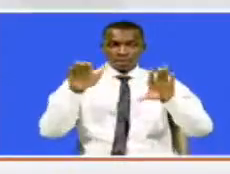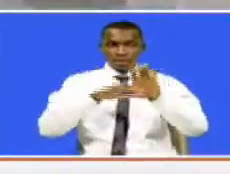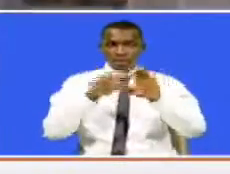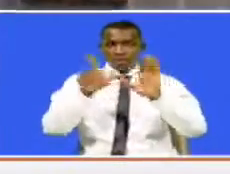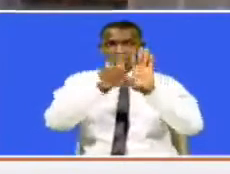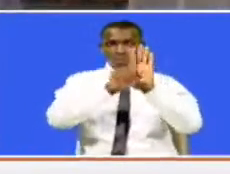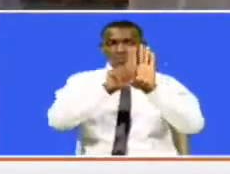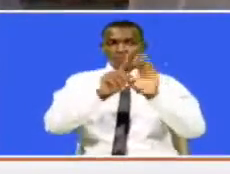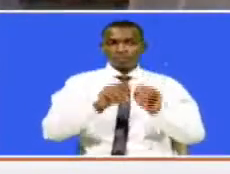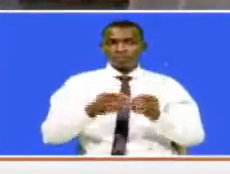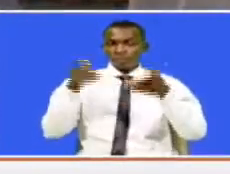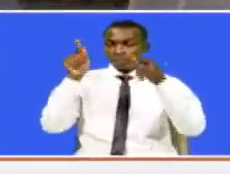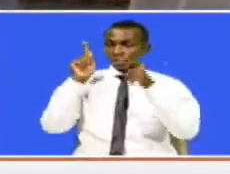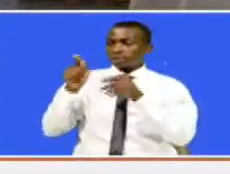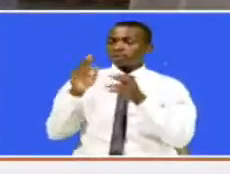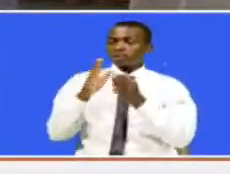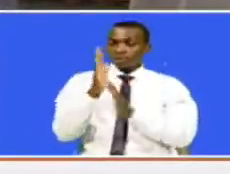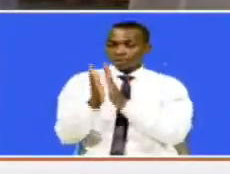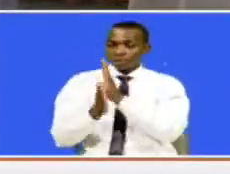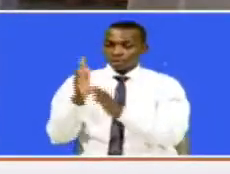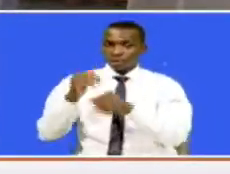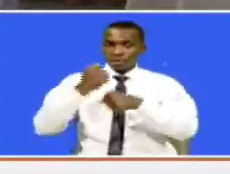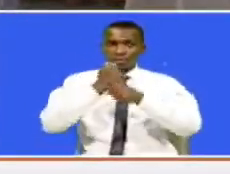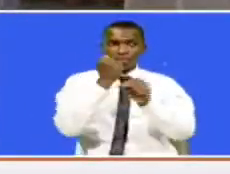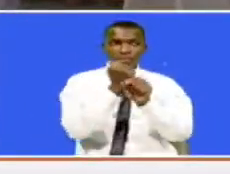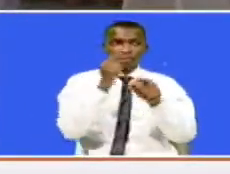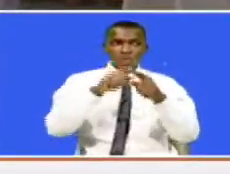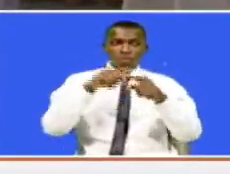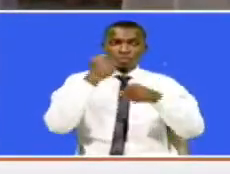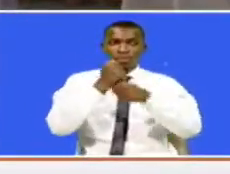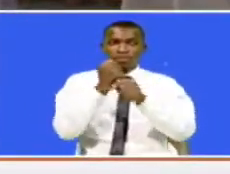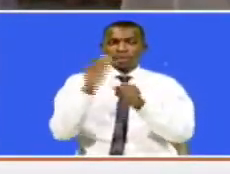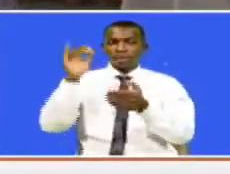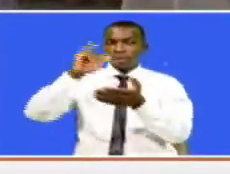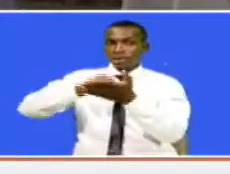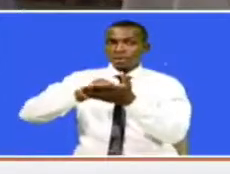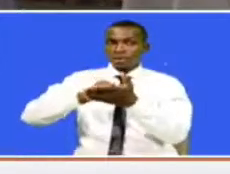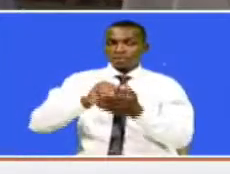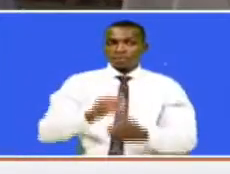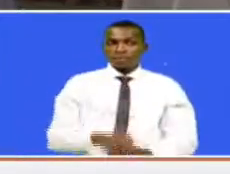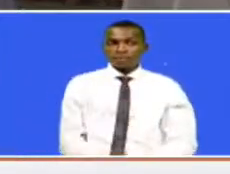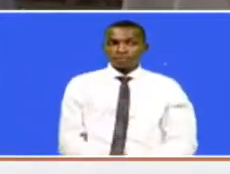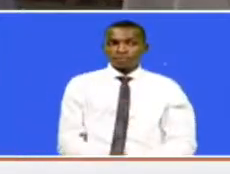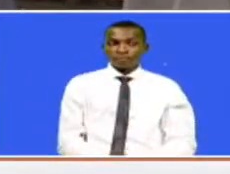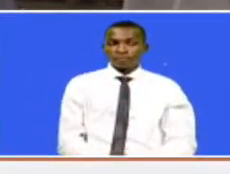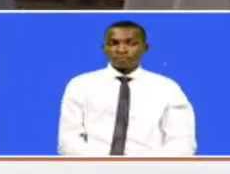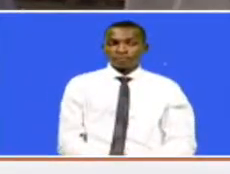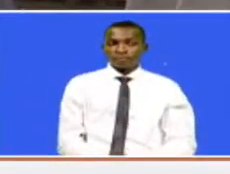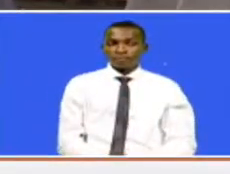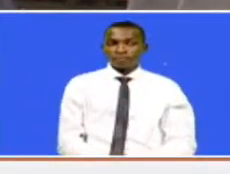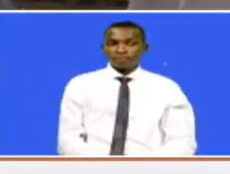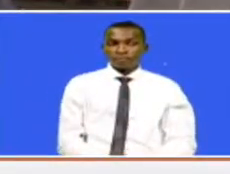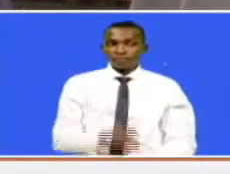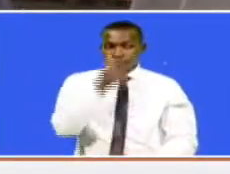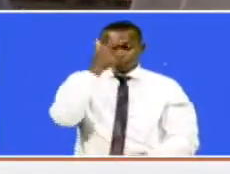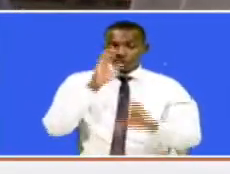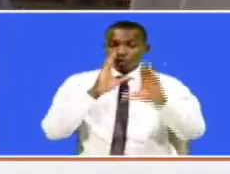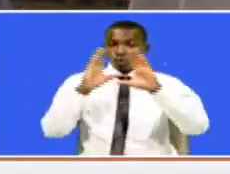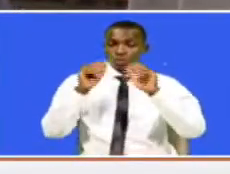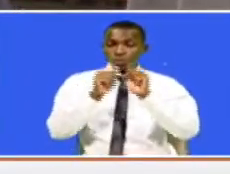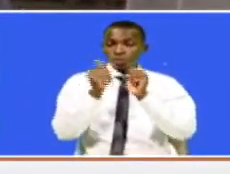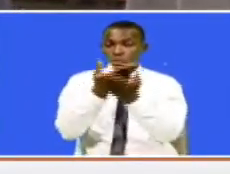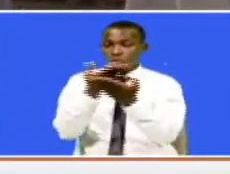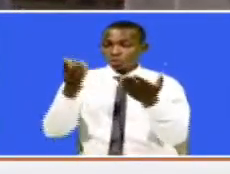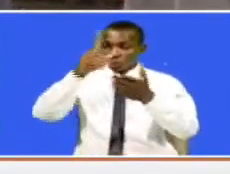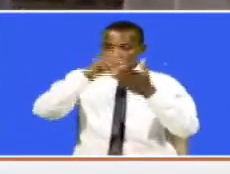law. And this rearrangement is being made to facilitate that. I think I was here with you. I communicated with you on what we need to